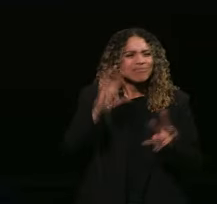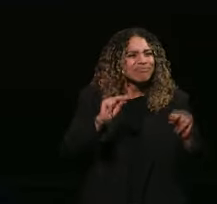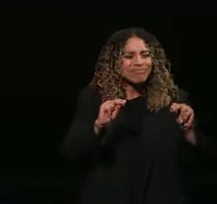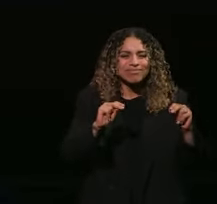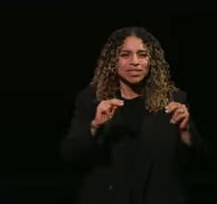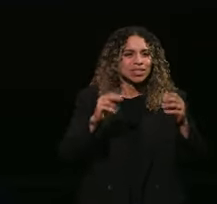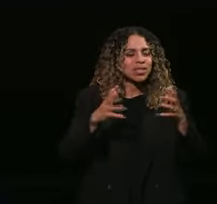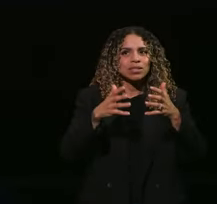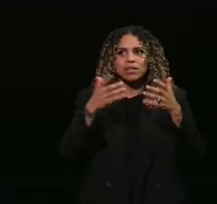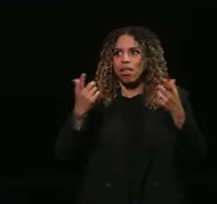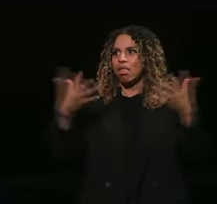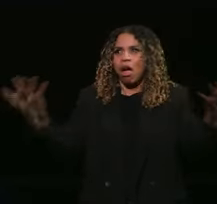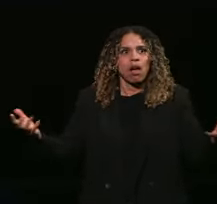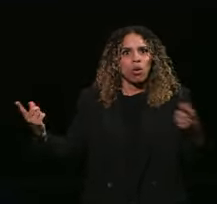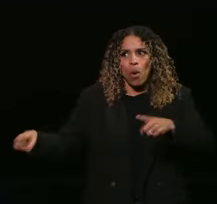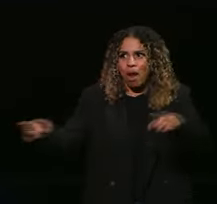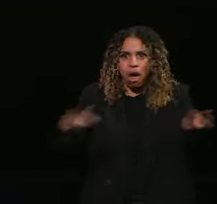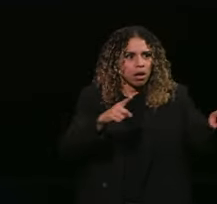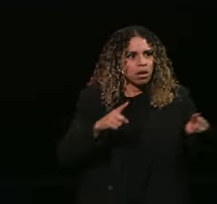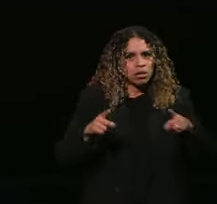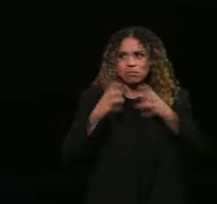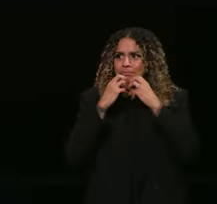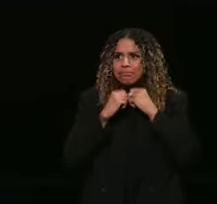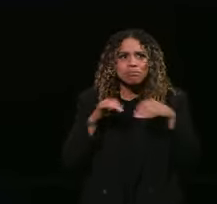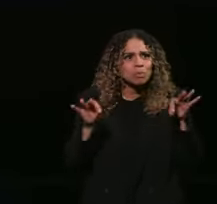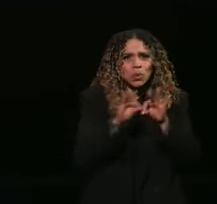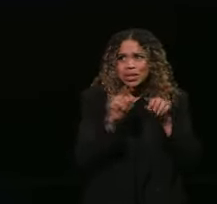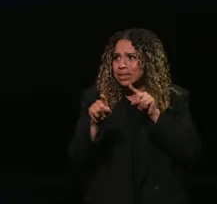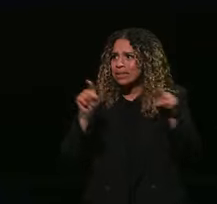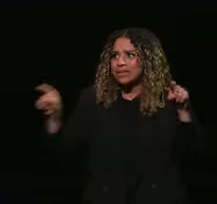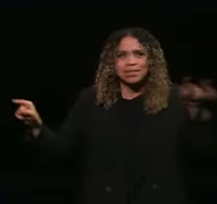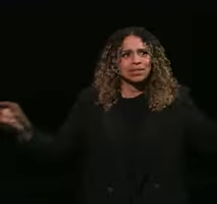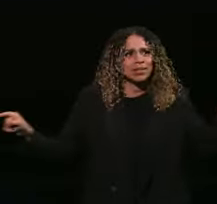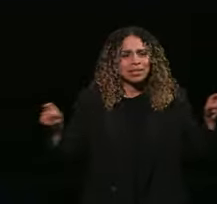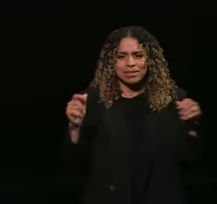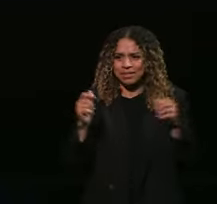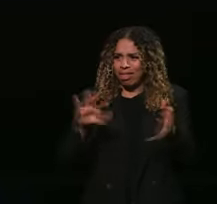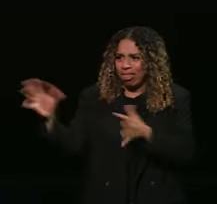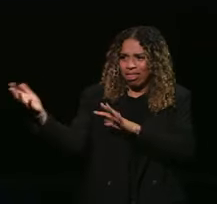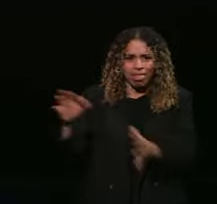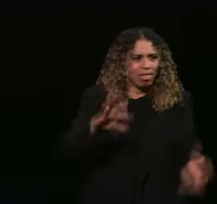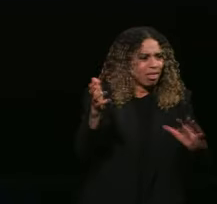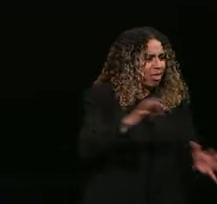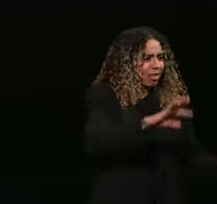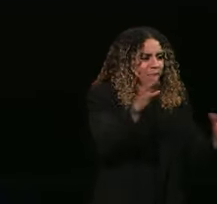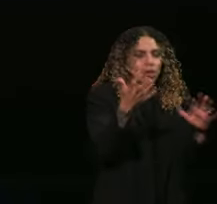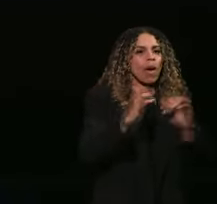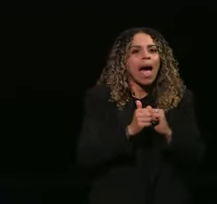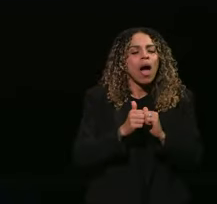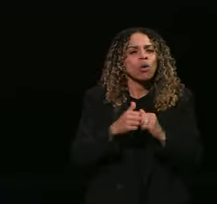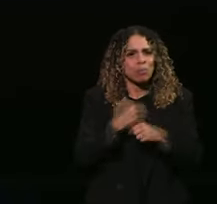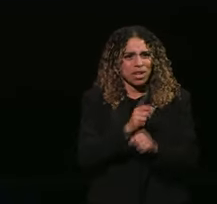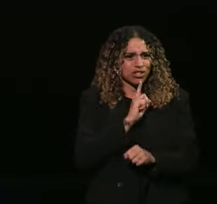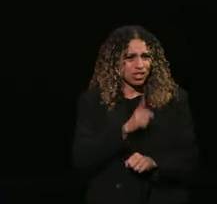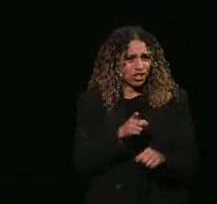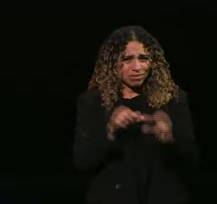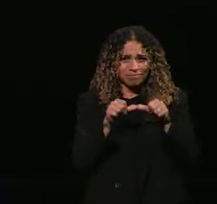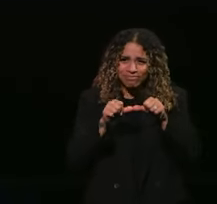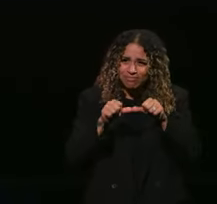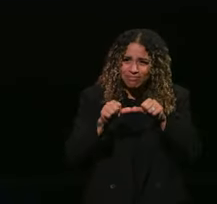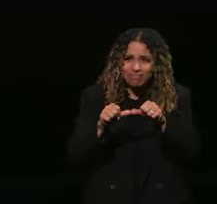important, everything's on fire. So the only way to preserve something, really, really preserve and just take it out of